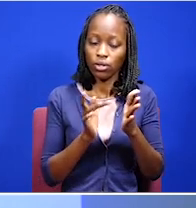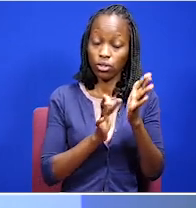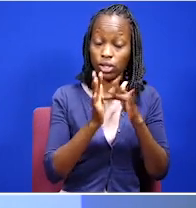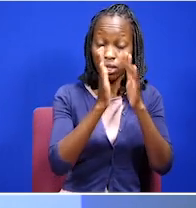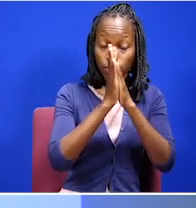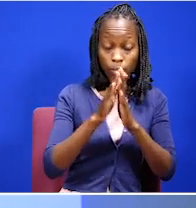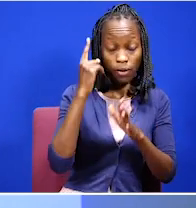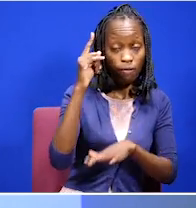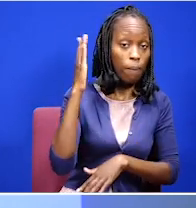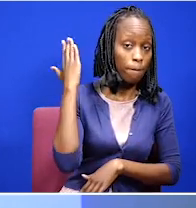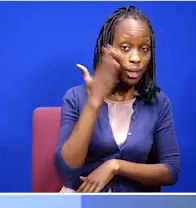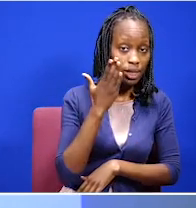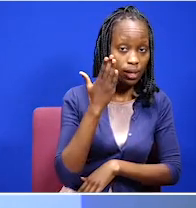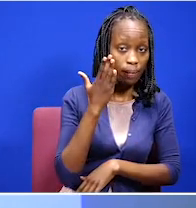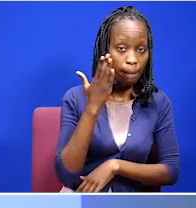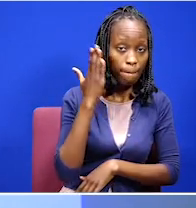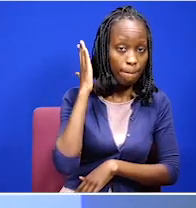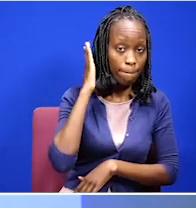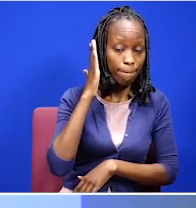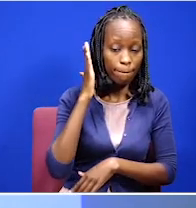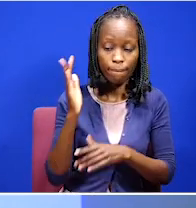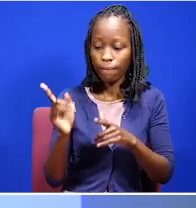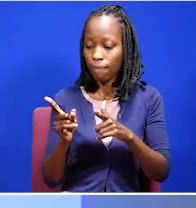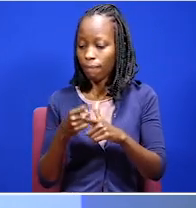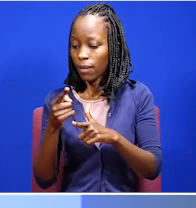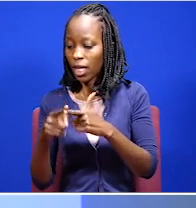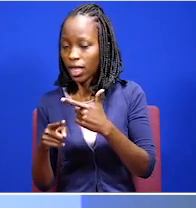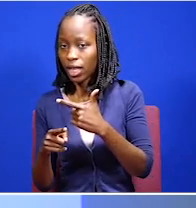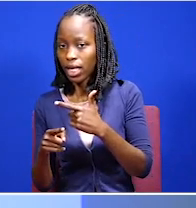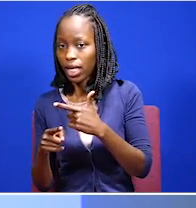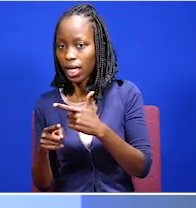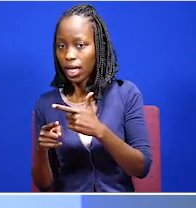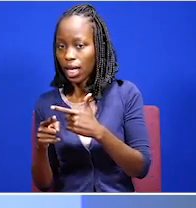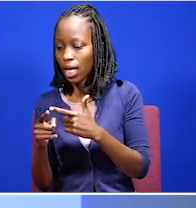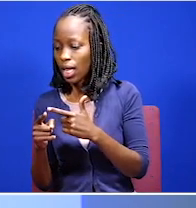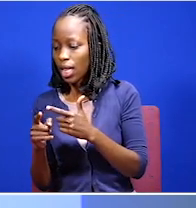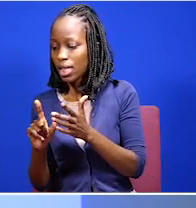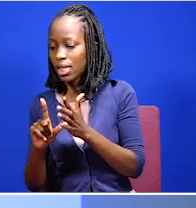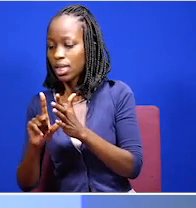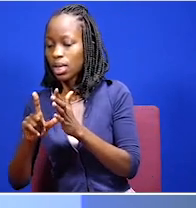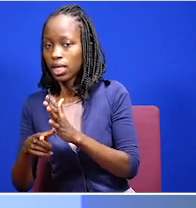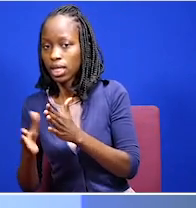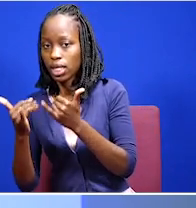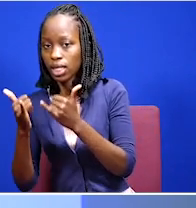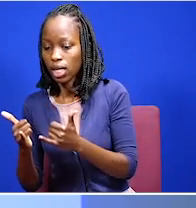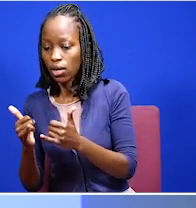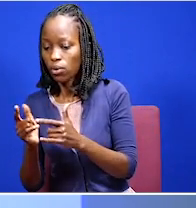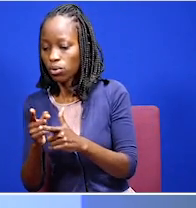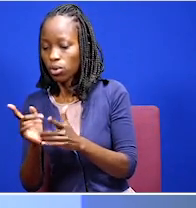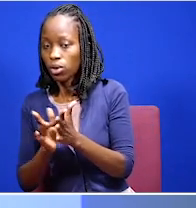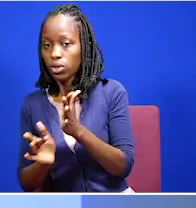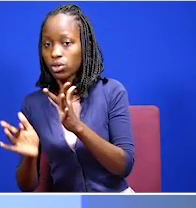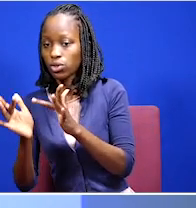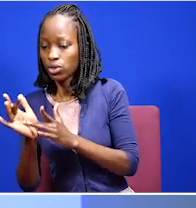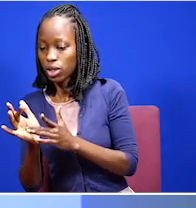prayed for Peter. So Jesus prayed for Peter. And then it's like a few hours later,